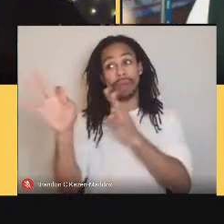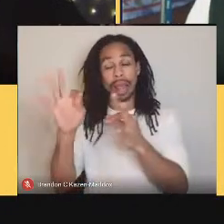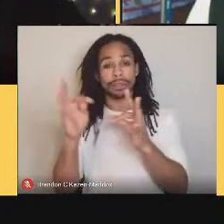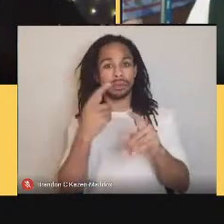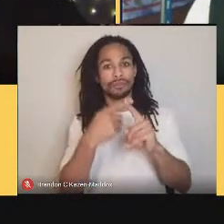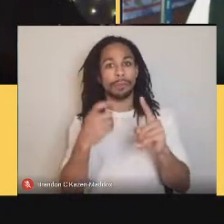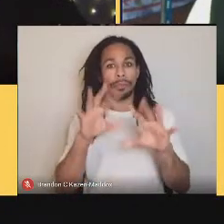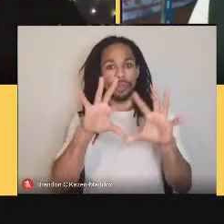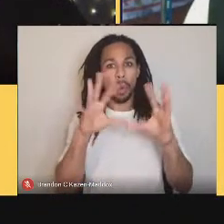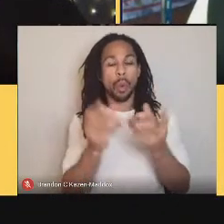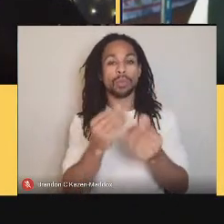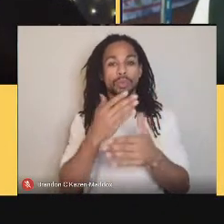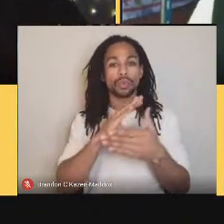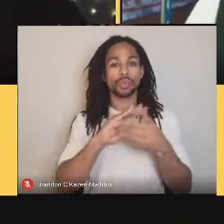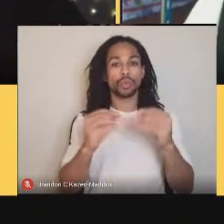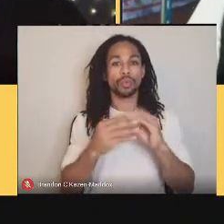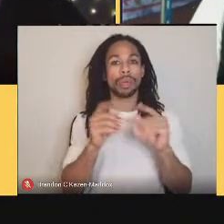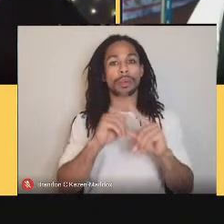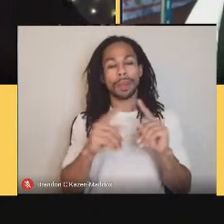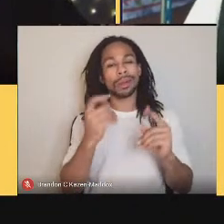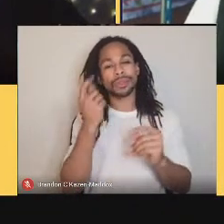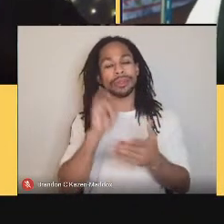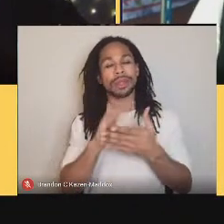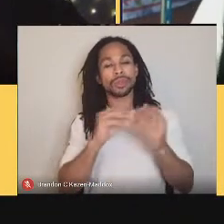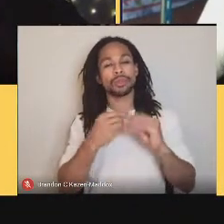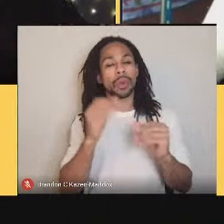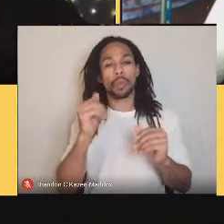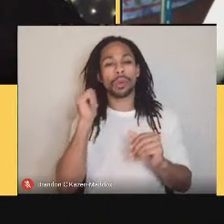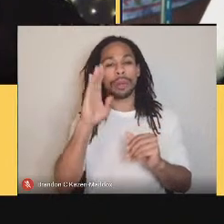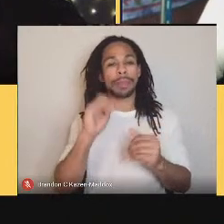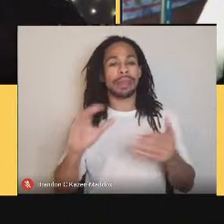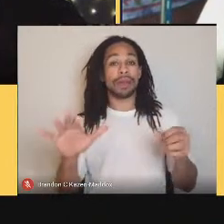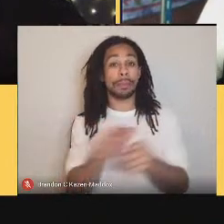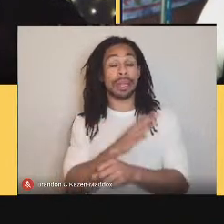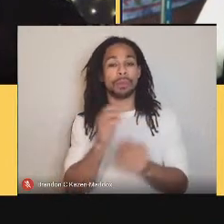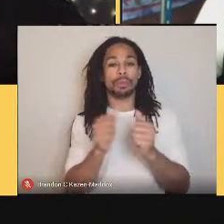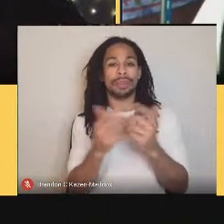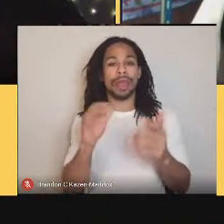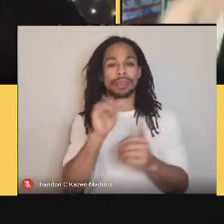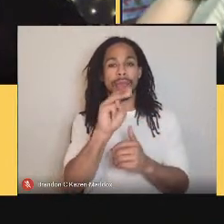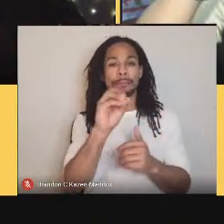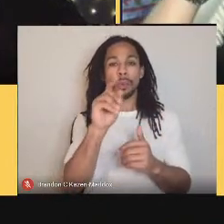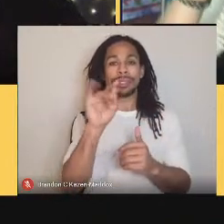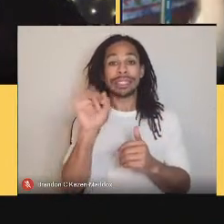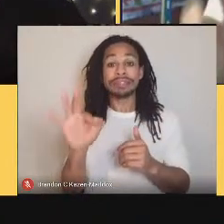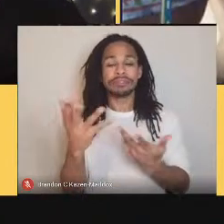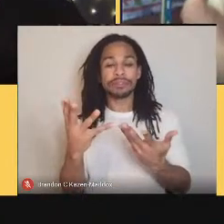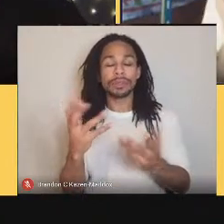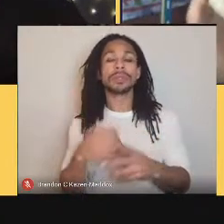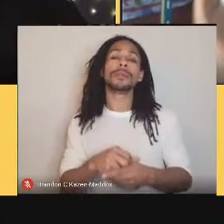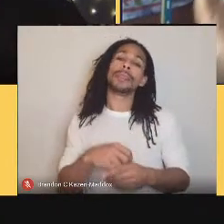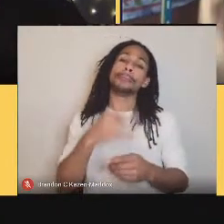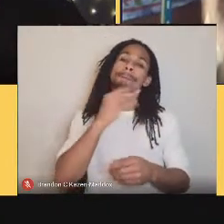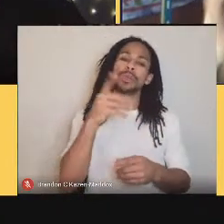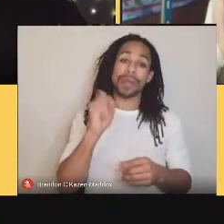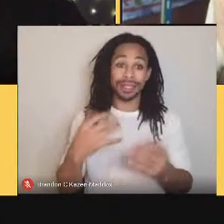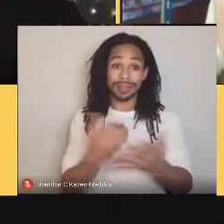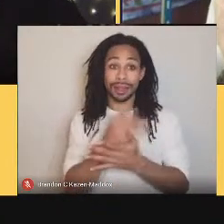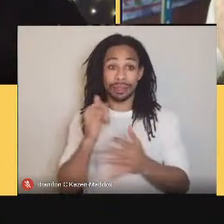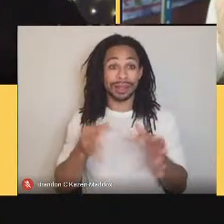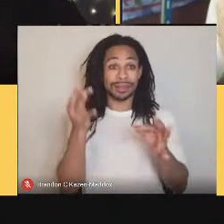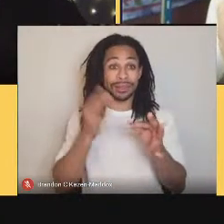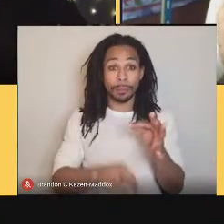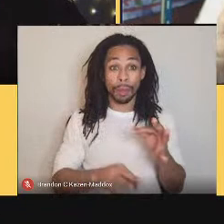story would not be complete without it. And when you have a motif, you can take this really simplistic